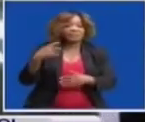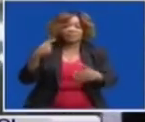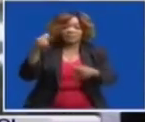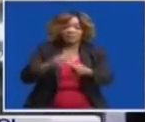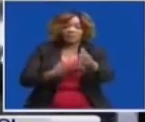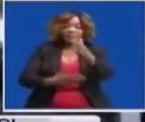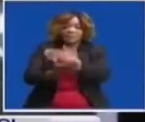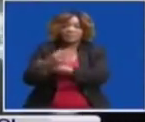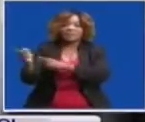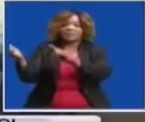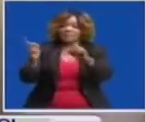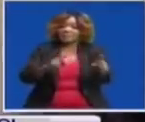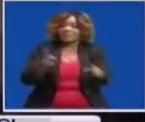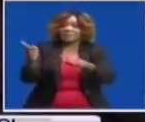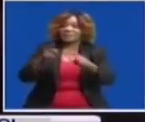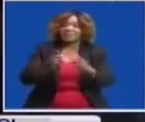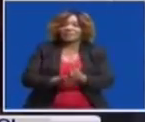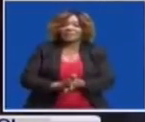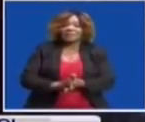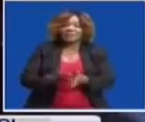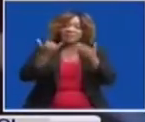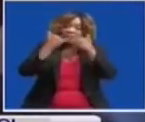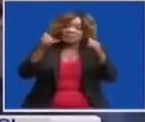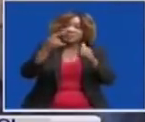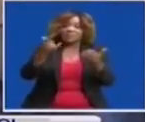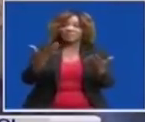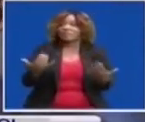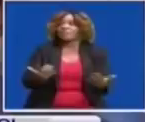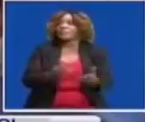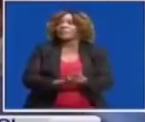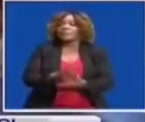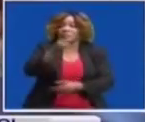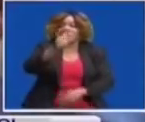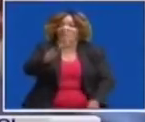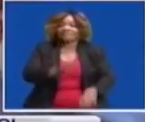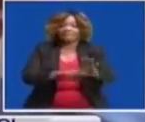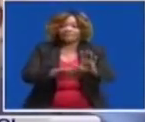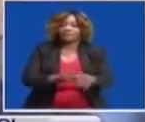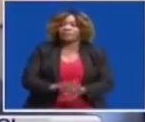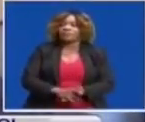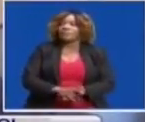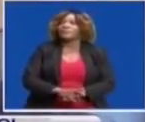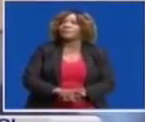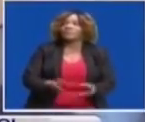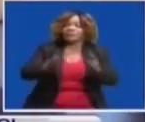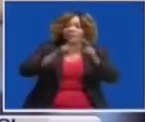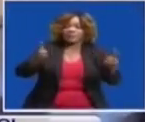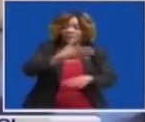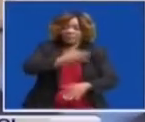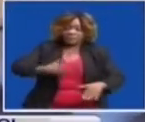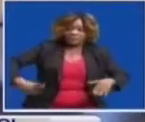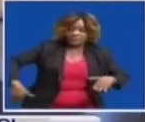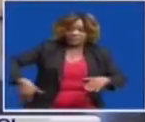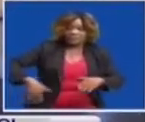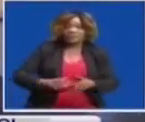will be coming here. Let me tell you this. You will be fired. That's true. Not on a very serious note, we are